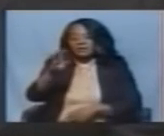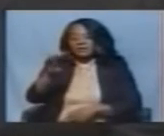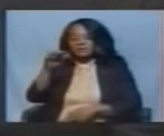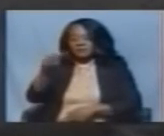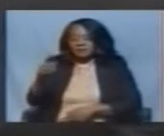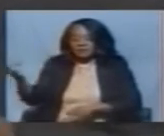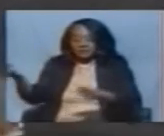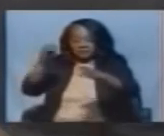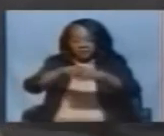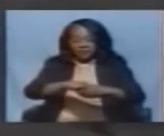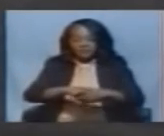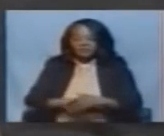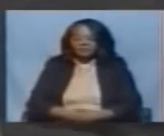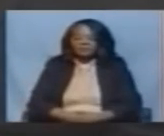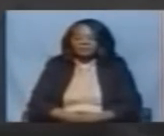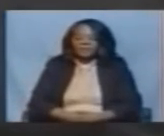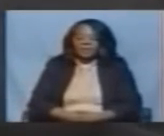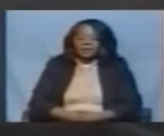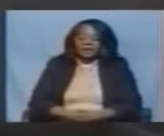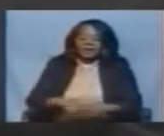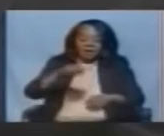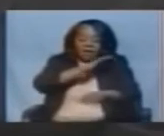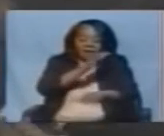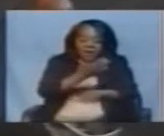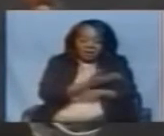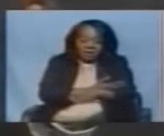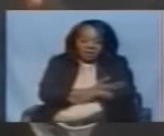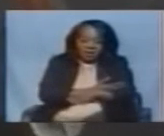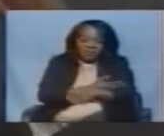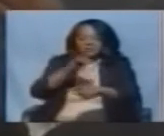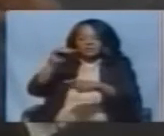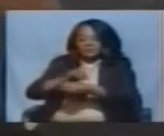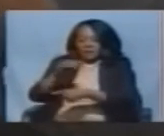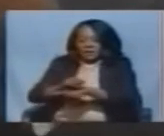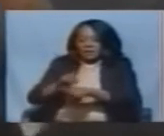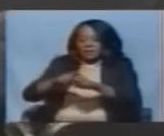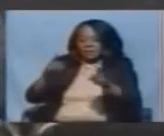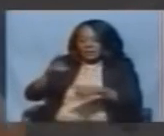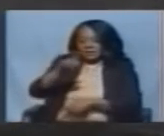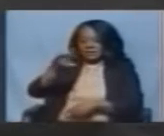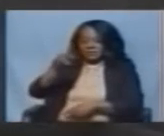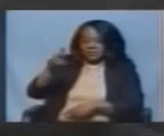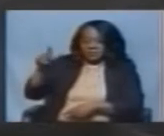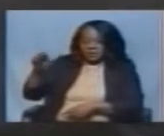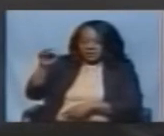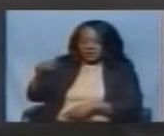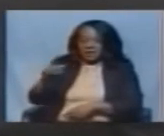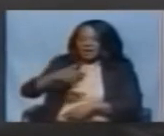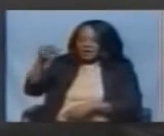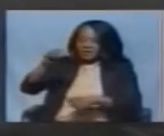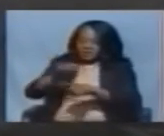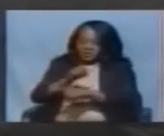of it. And ZIPS has a mandate of training. ZPPA should be doing any training through ZIPS. That's what the Act